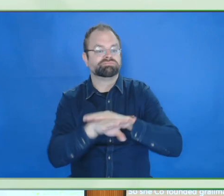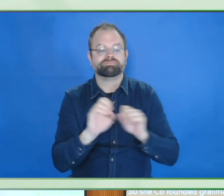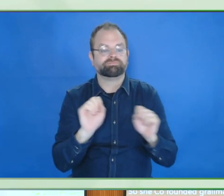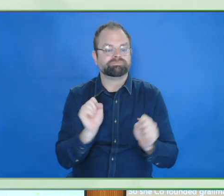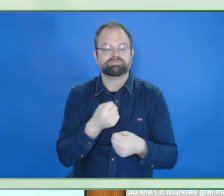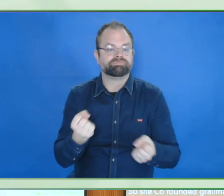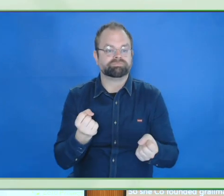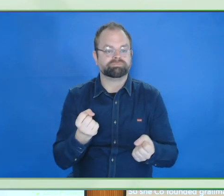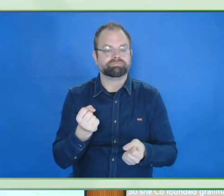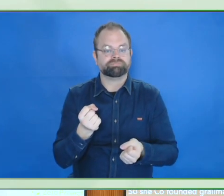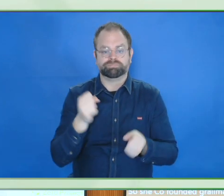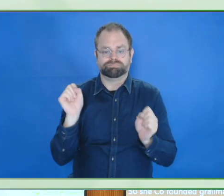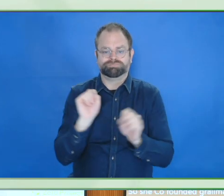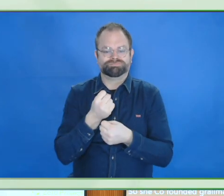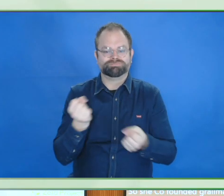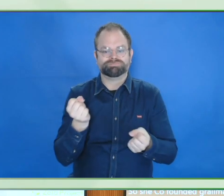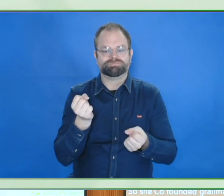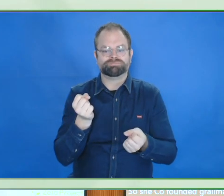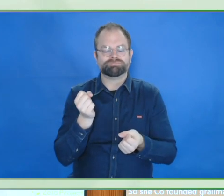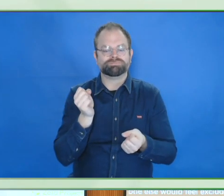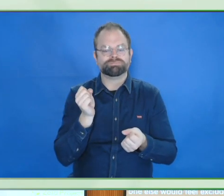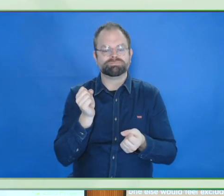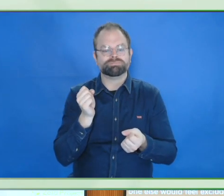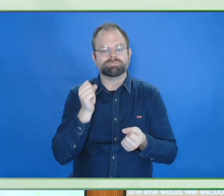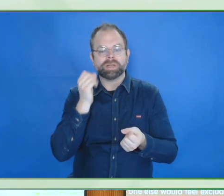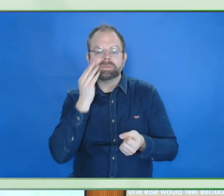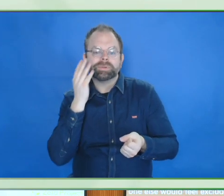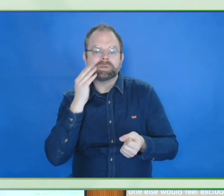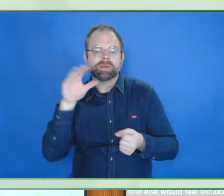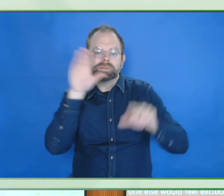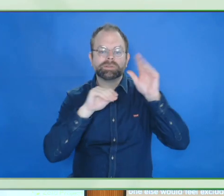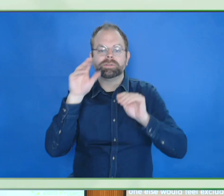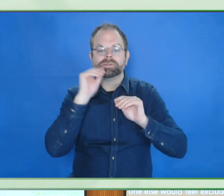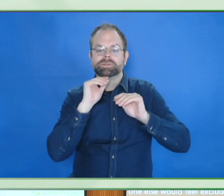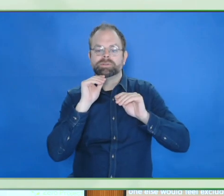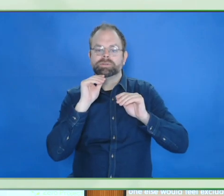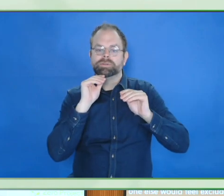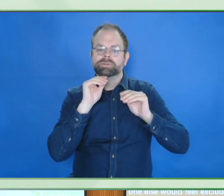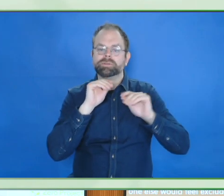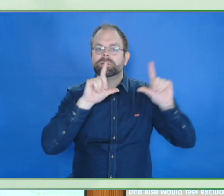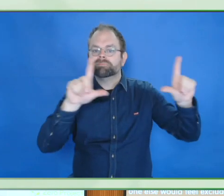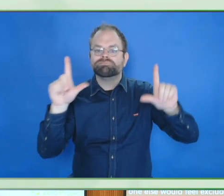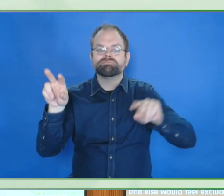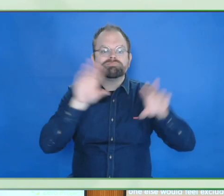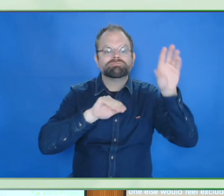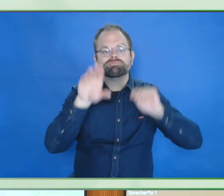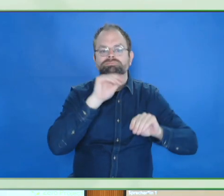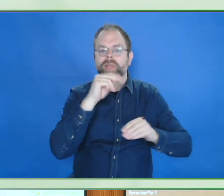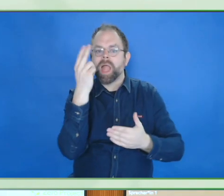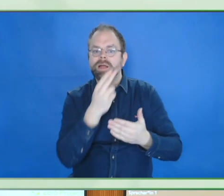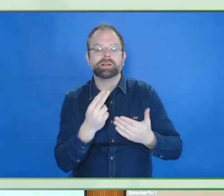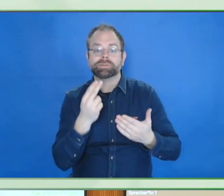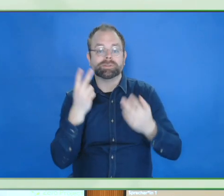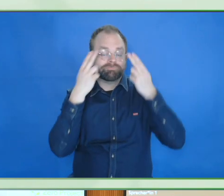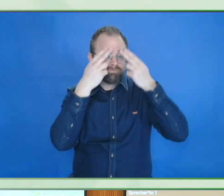from the beauty of art and from exhibitions. So that's what's really driving us in our programs like